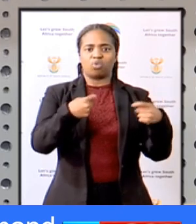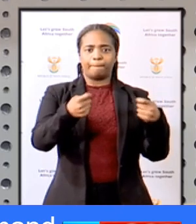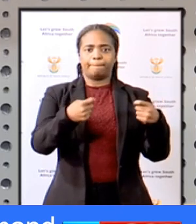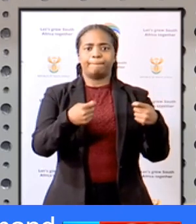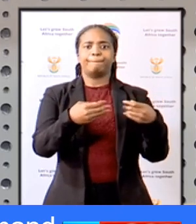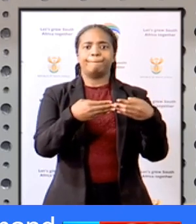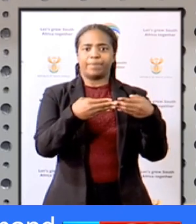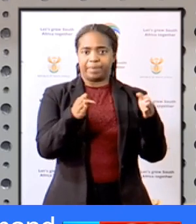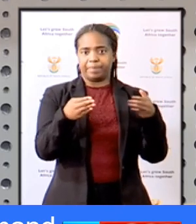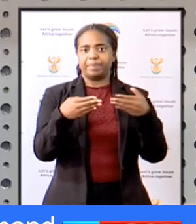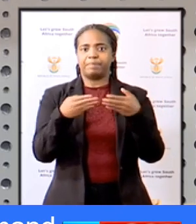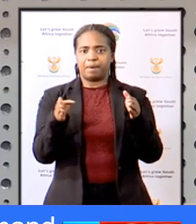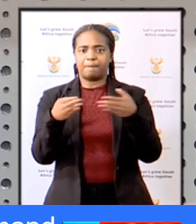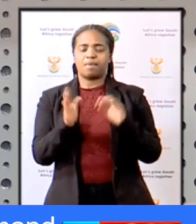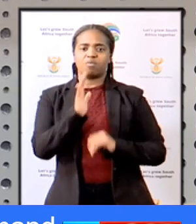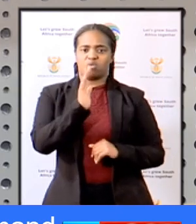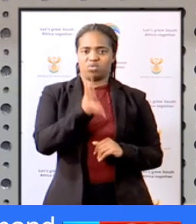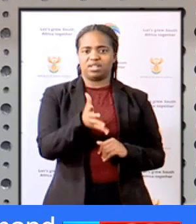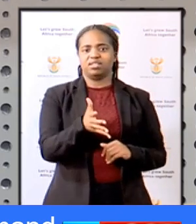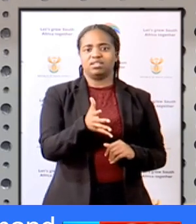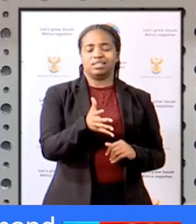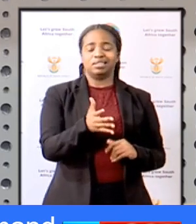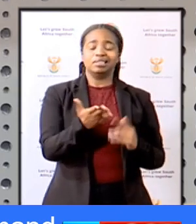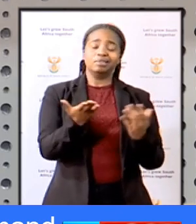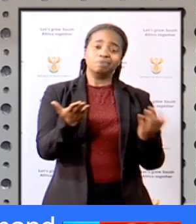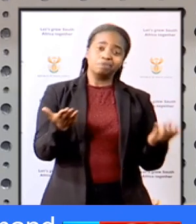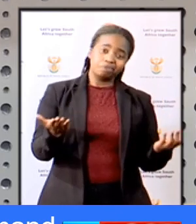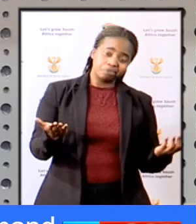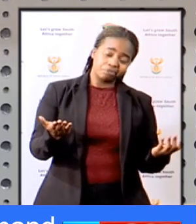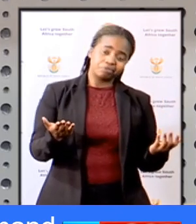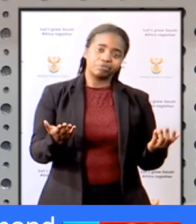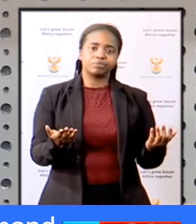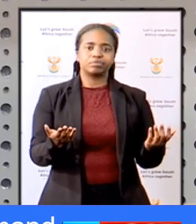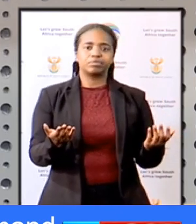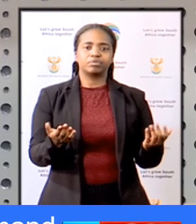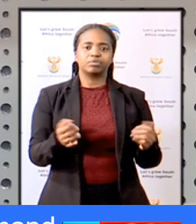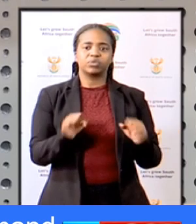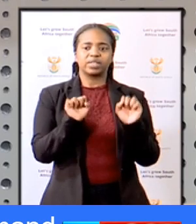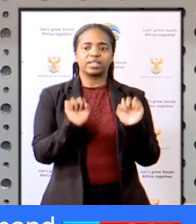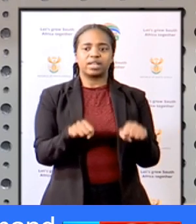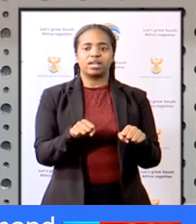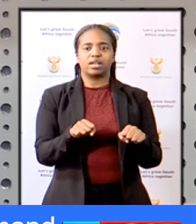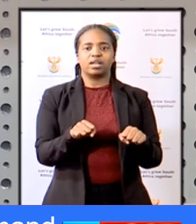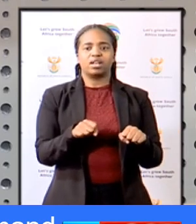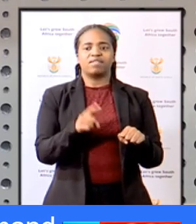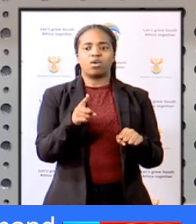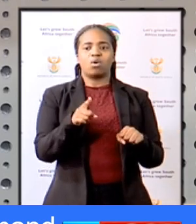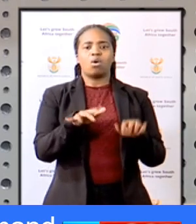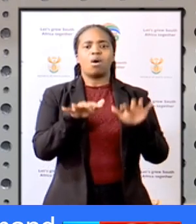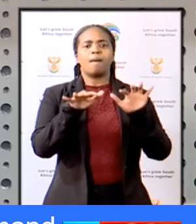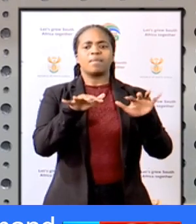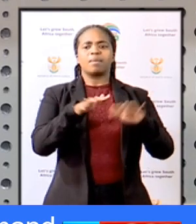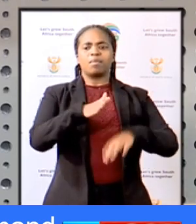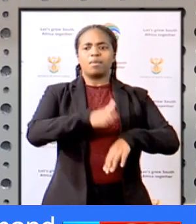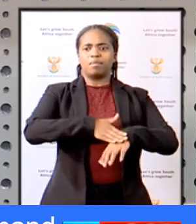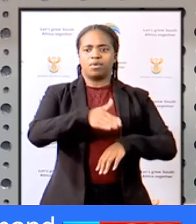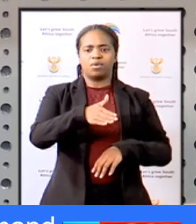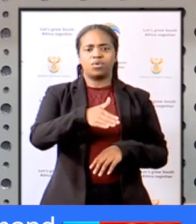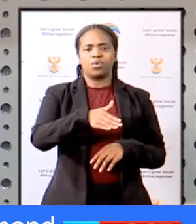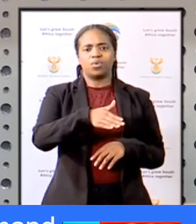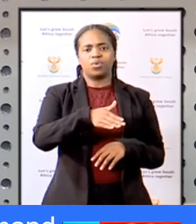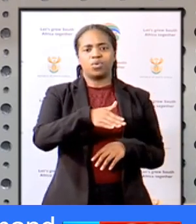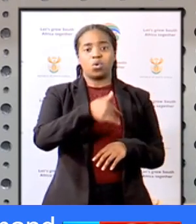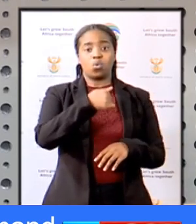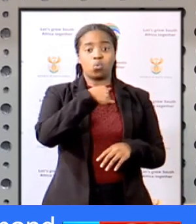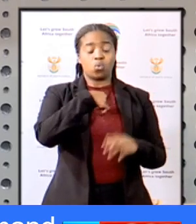will open. This may have the effect in part of distributing people more evenly during a trip to